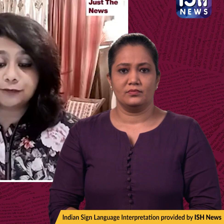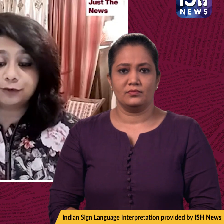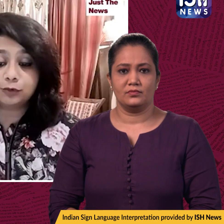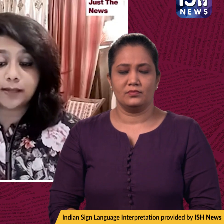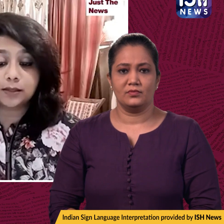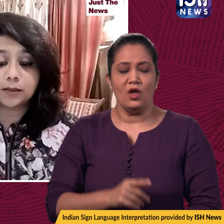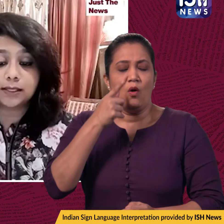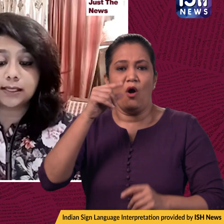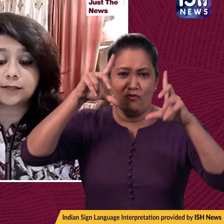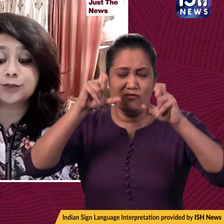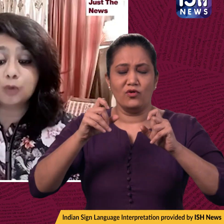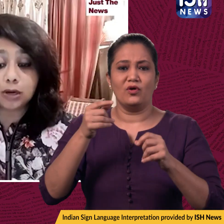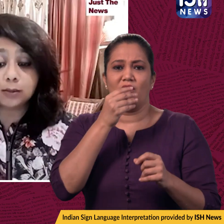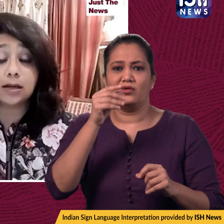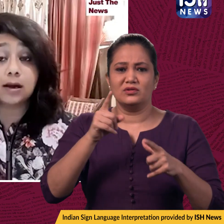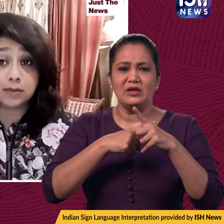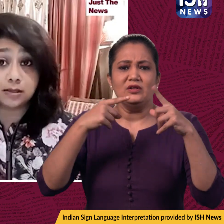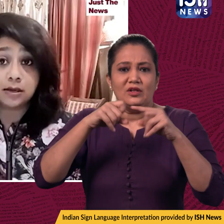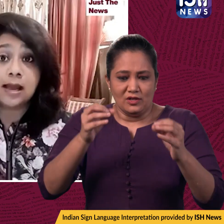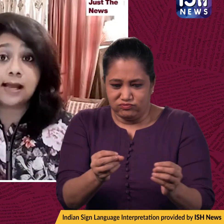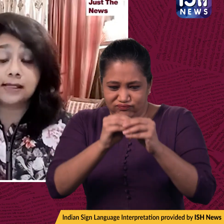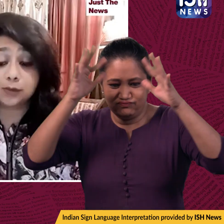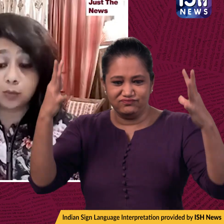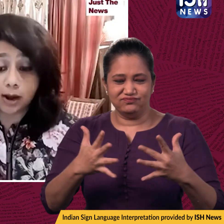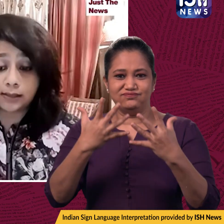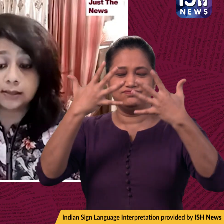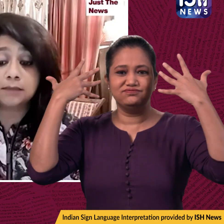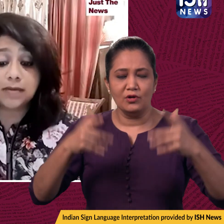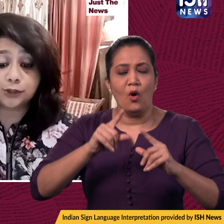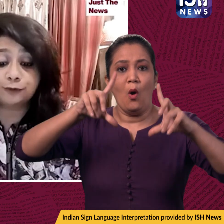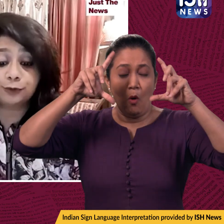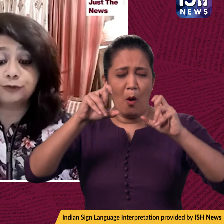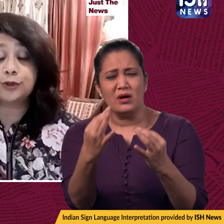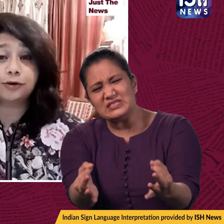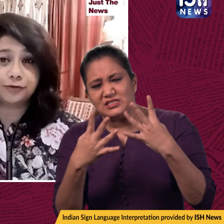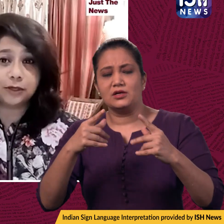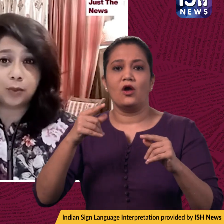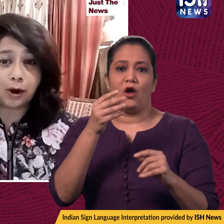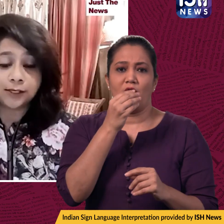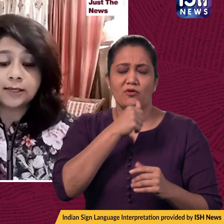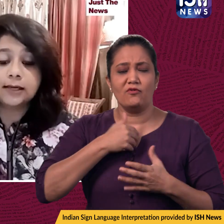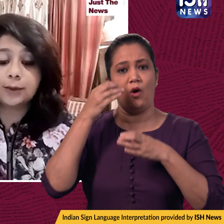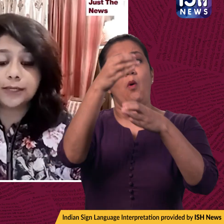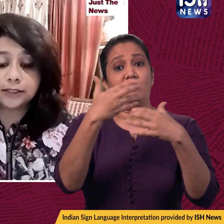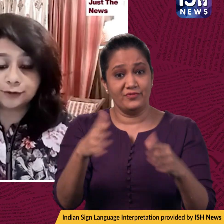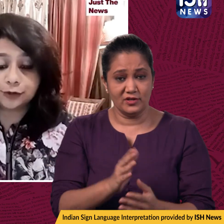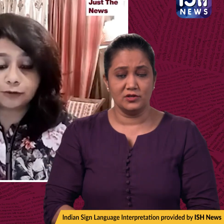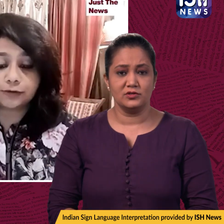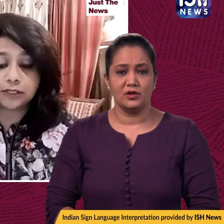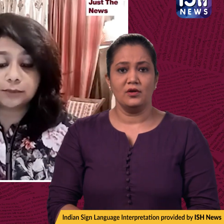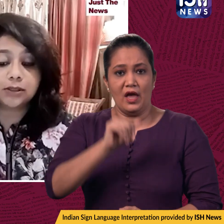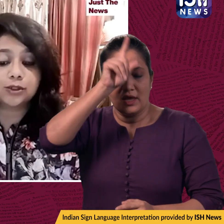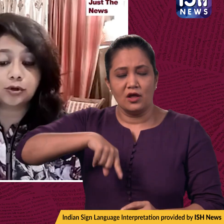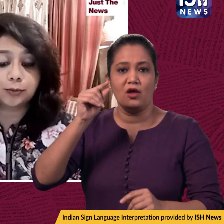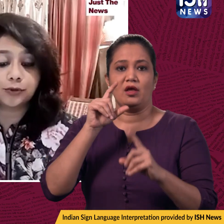of a street food vendor working at a smoke-covered oven has won a major food photography award. Now, Indian